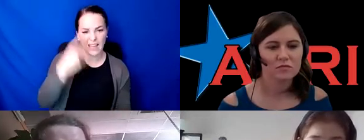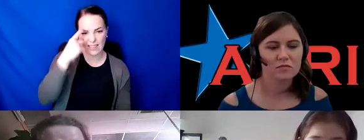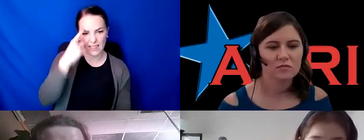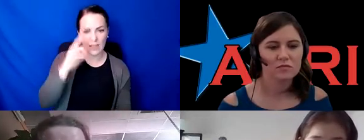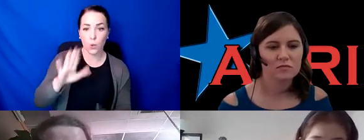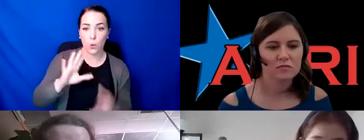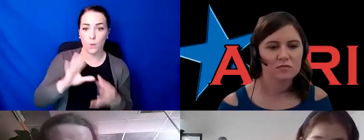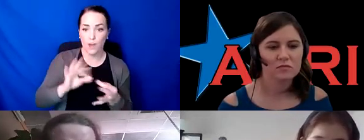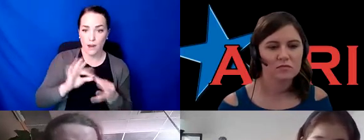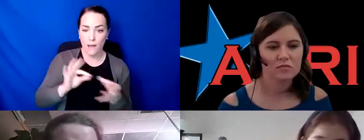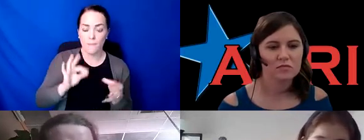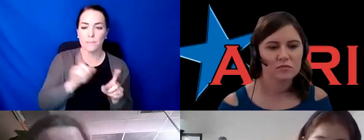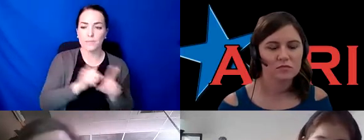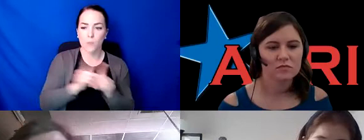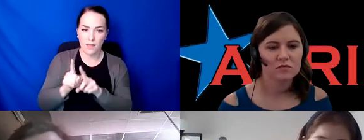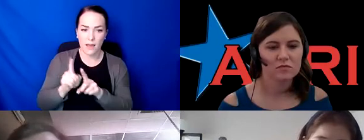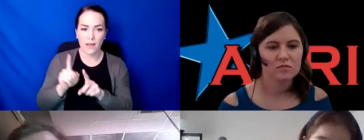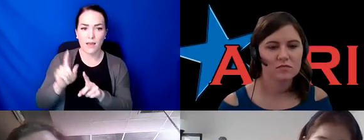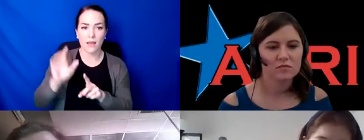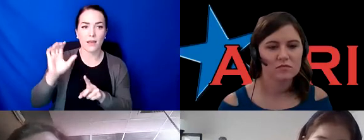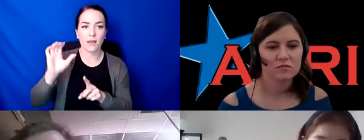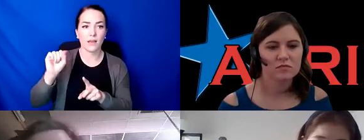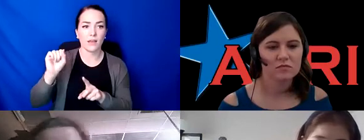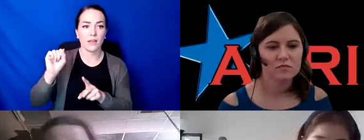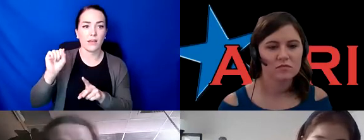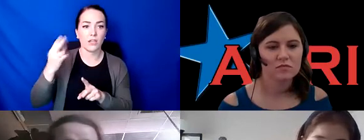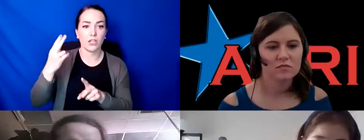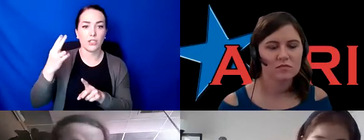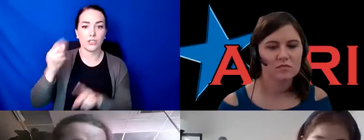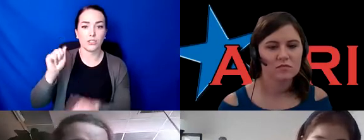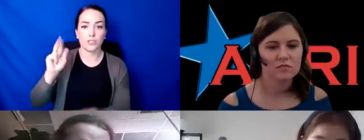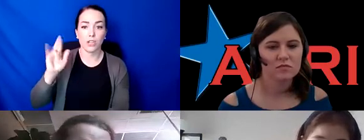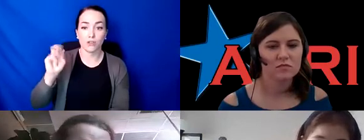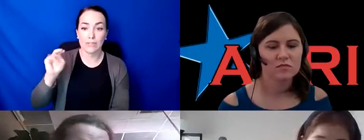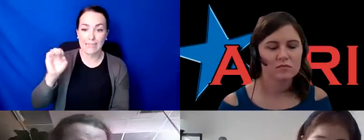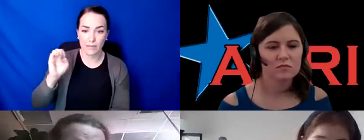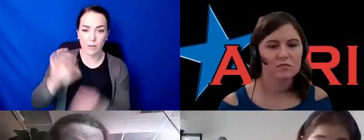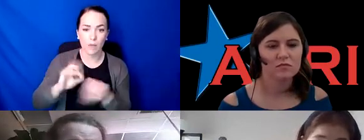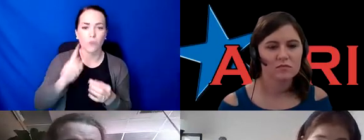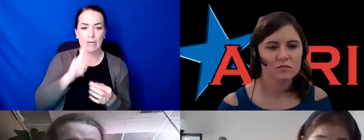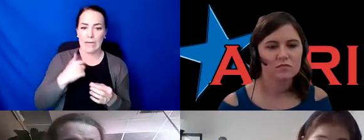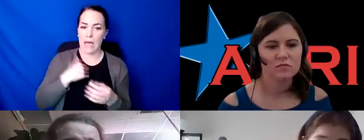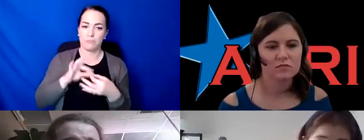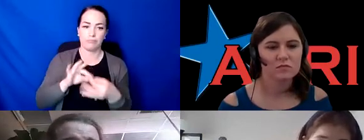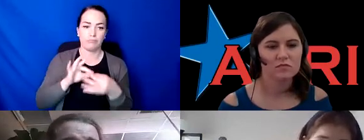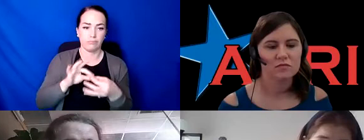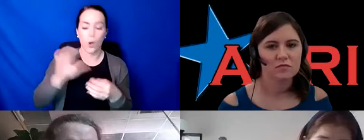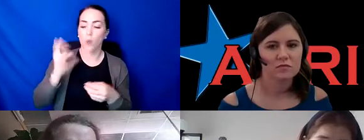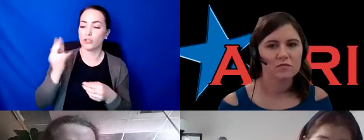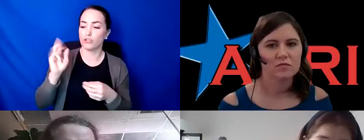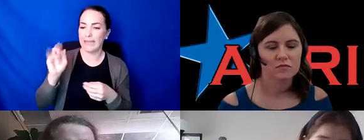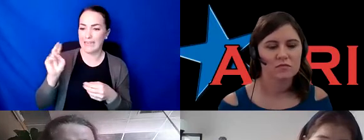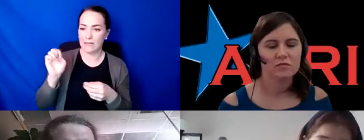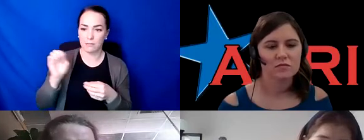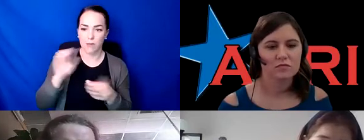as well as what Shireen brought up, really relate to that conversation about self-advocacy and